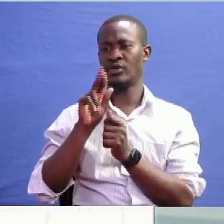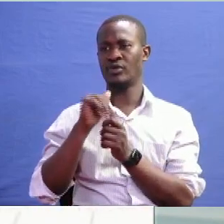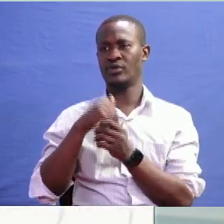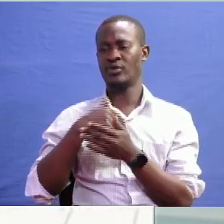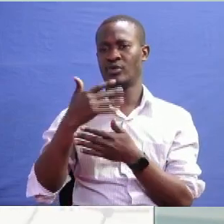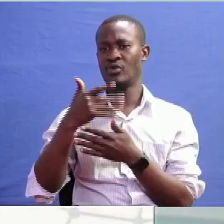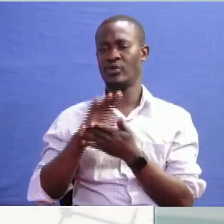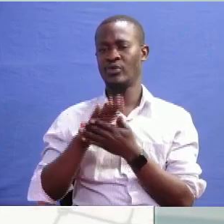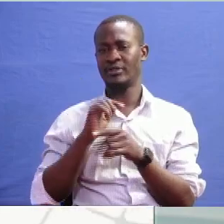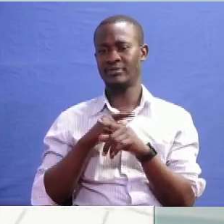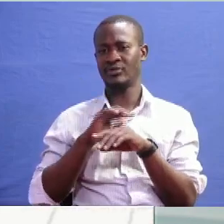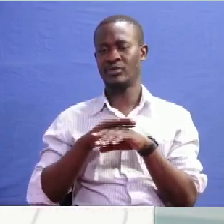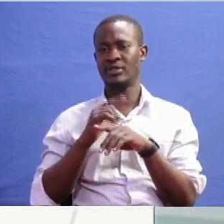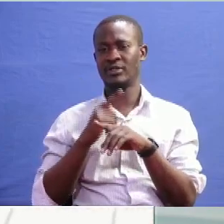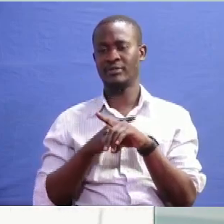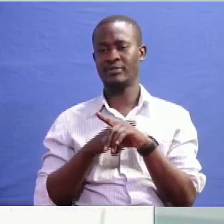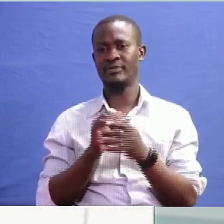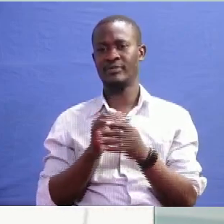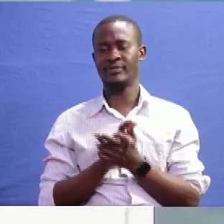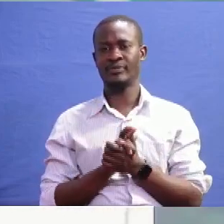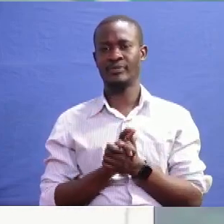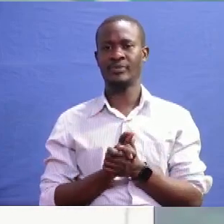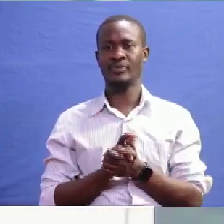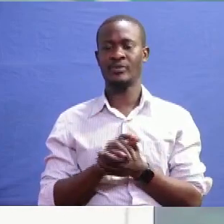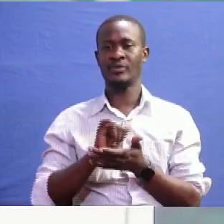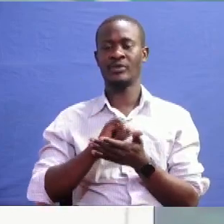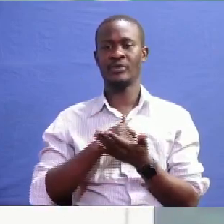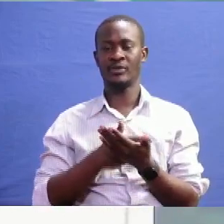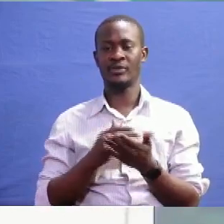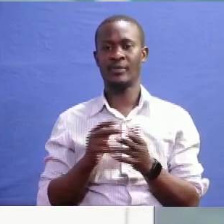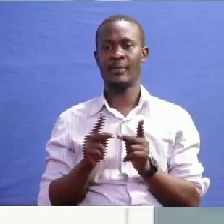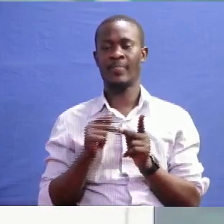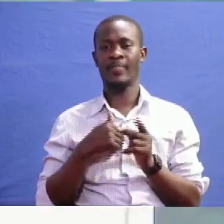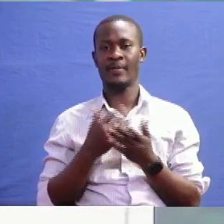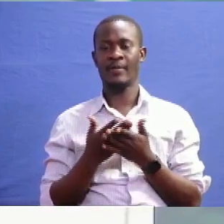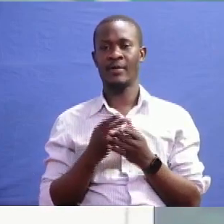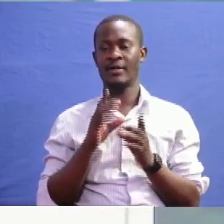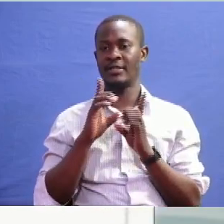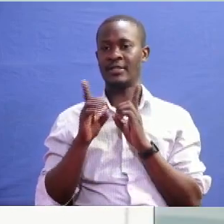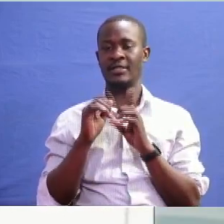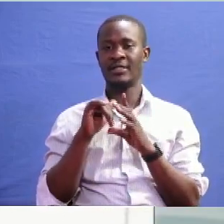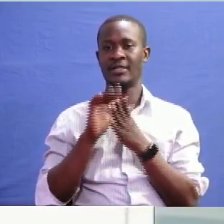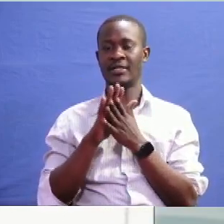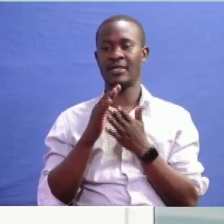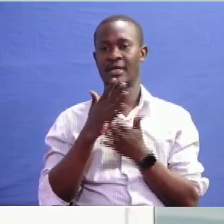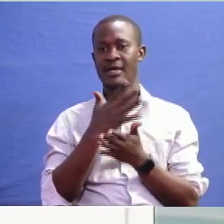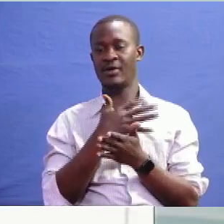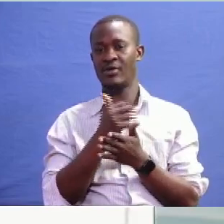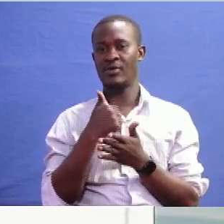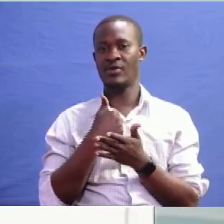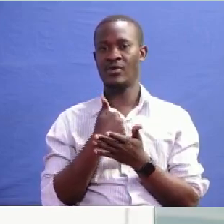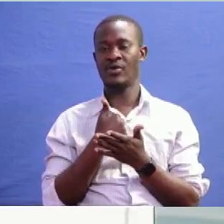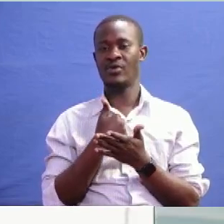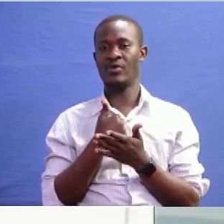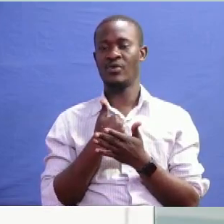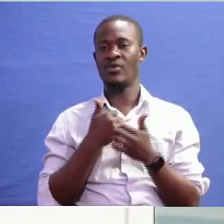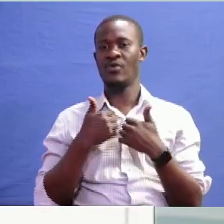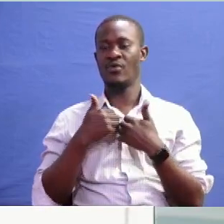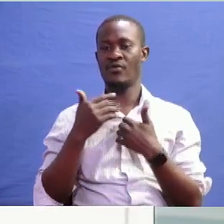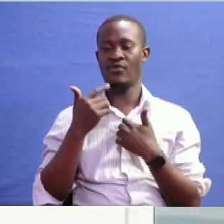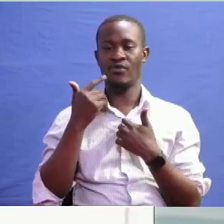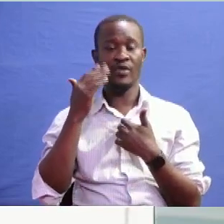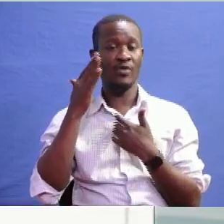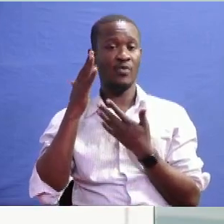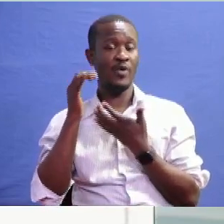a pleasure to have you. Well, that was a very candid discussion here, and we have had it, and we